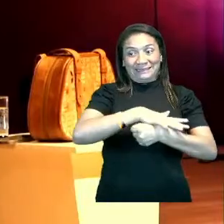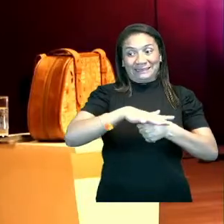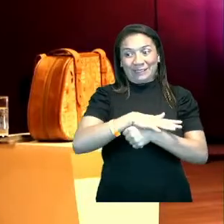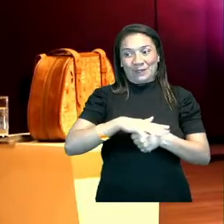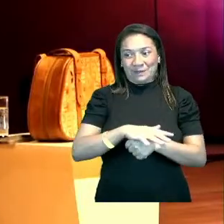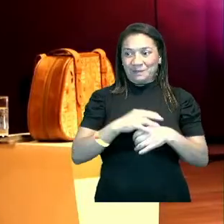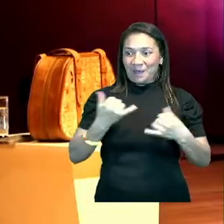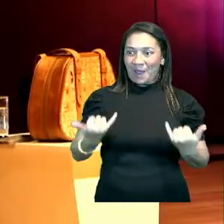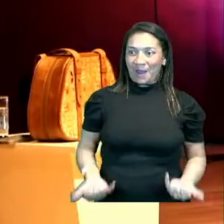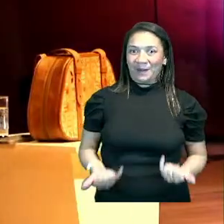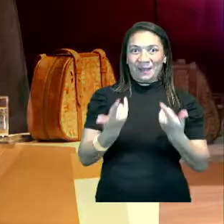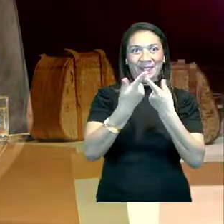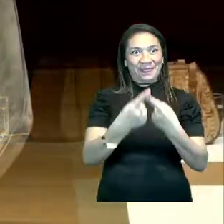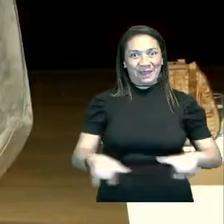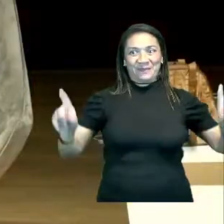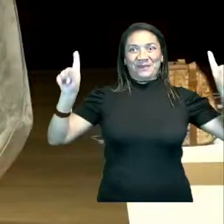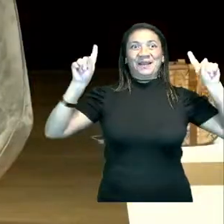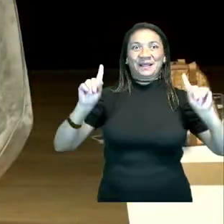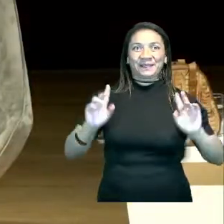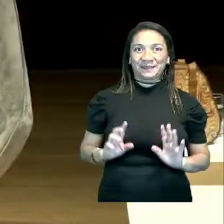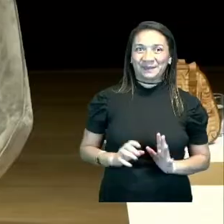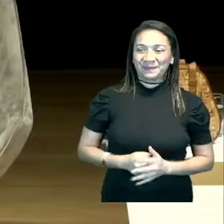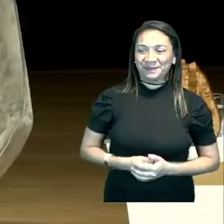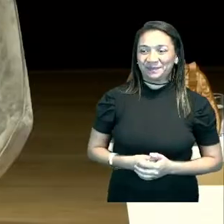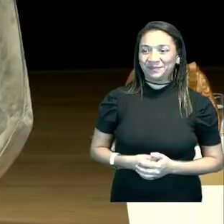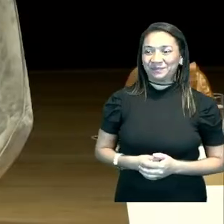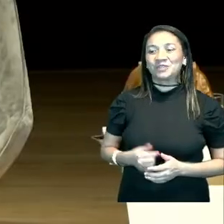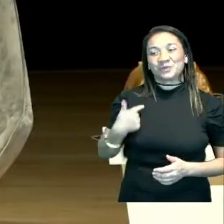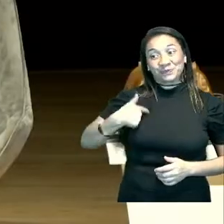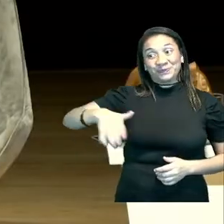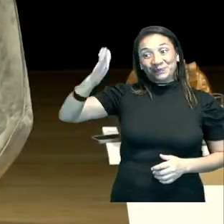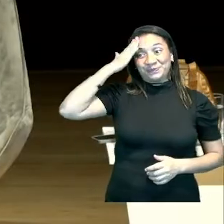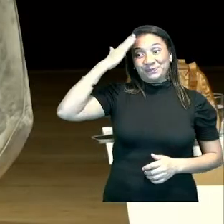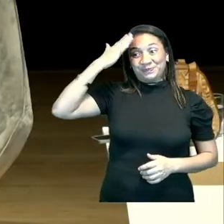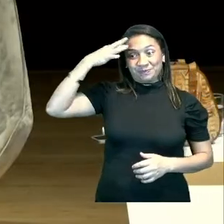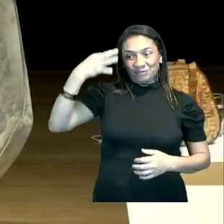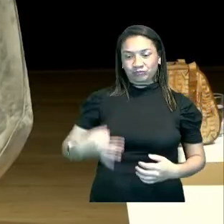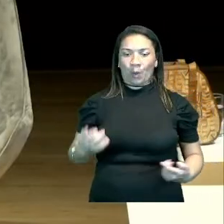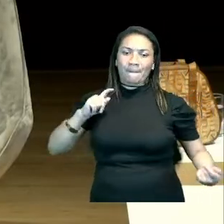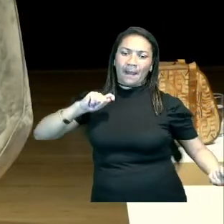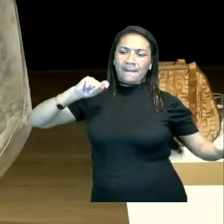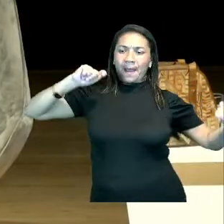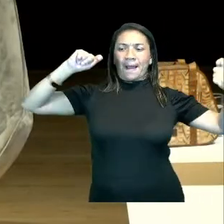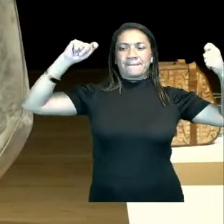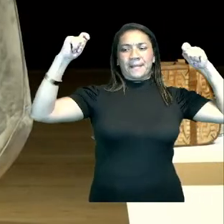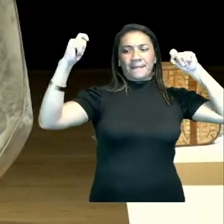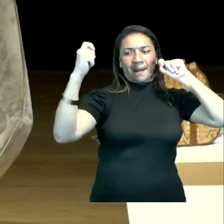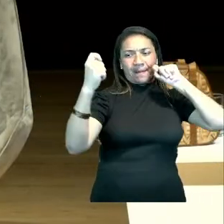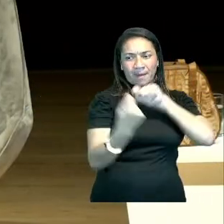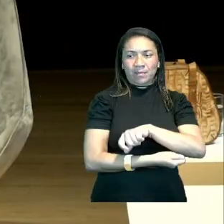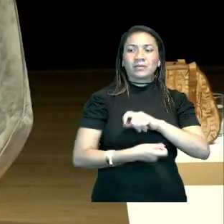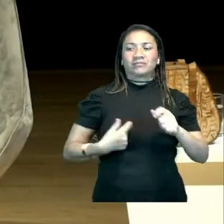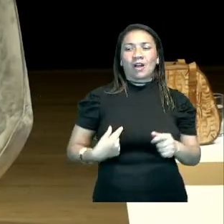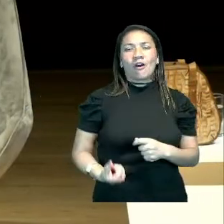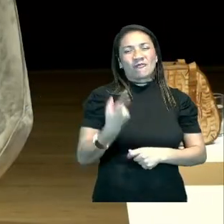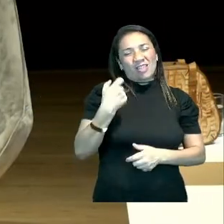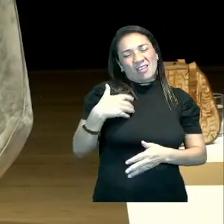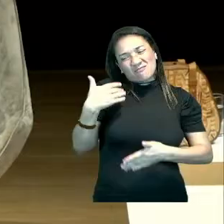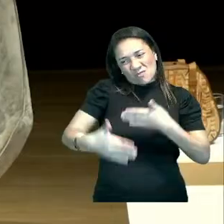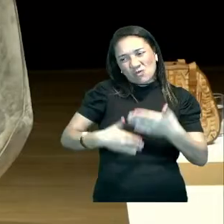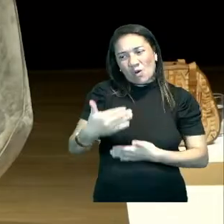not sufficiently transformed, but I am so very proud to see La